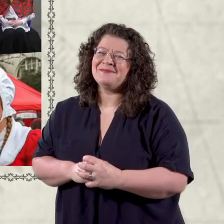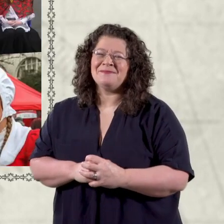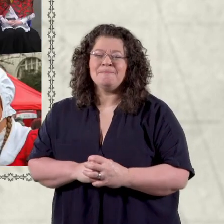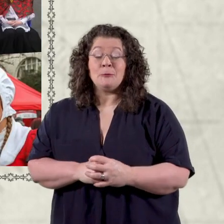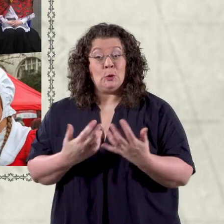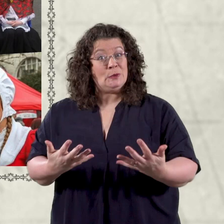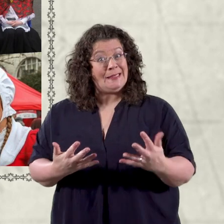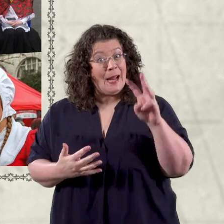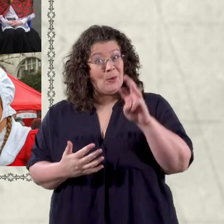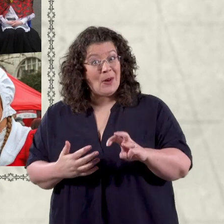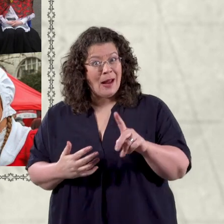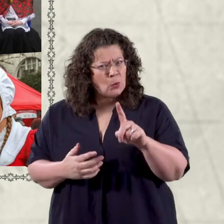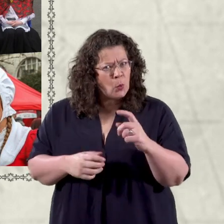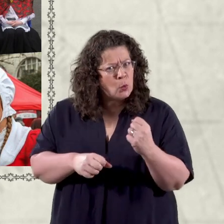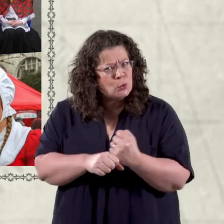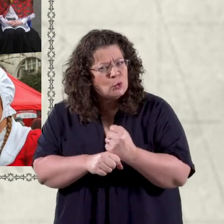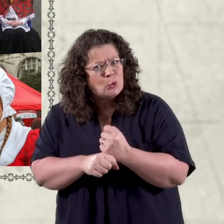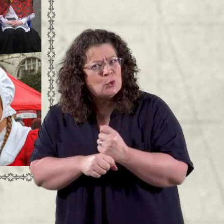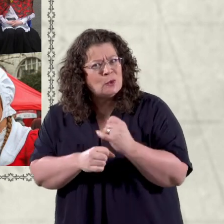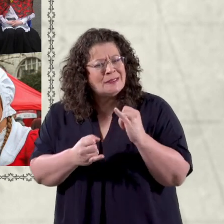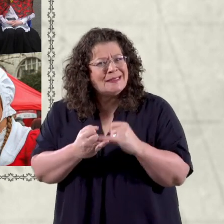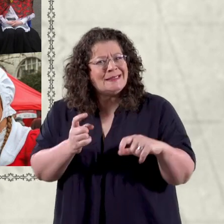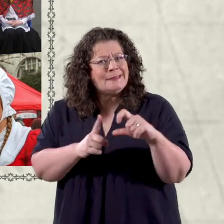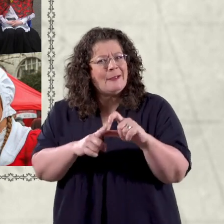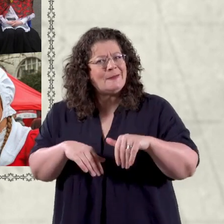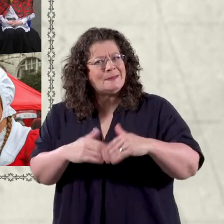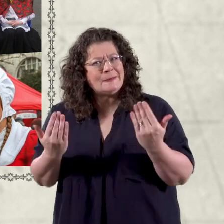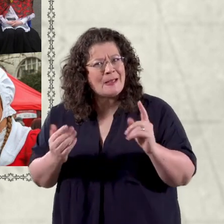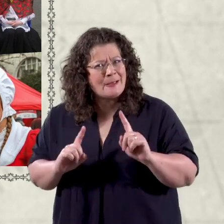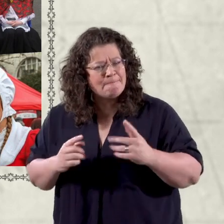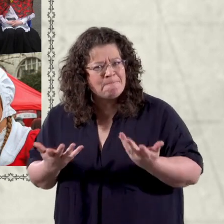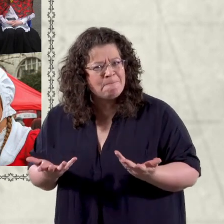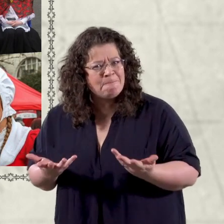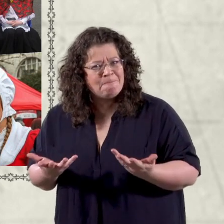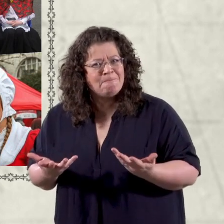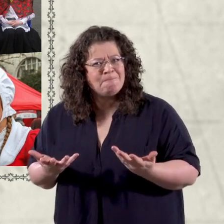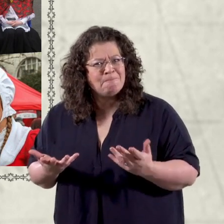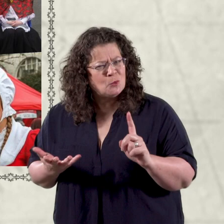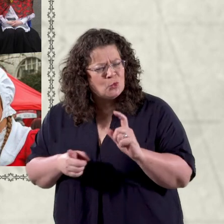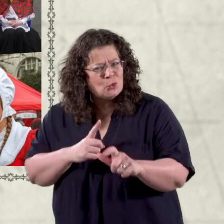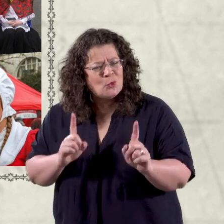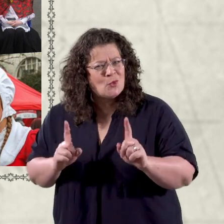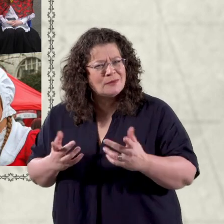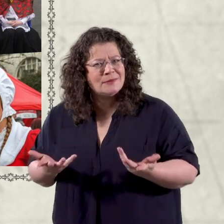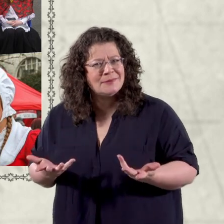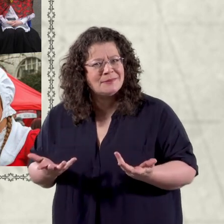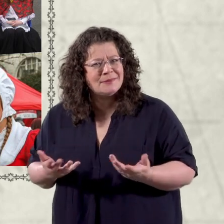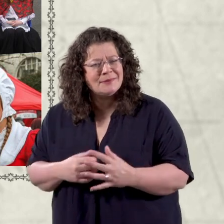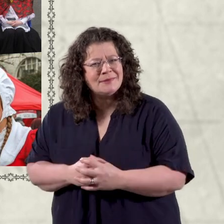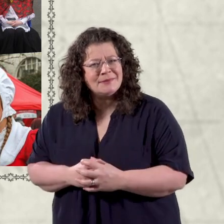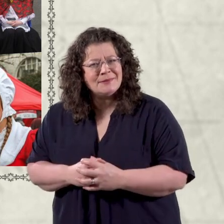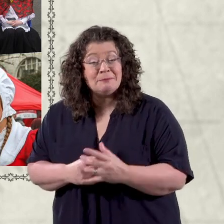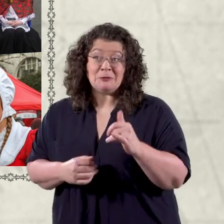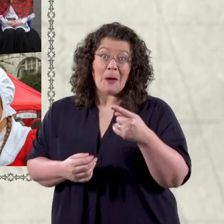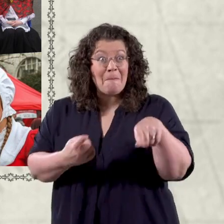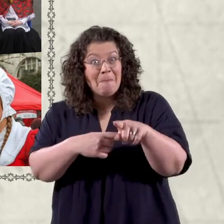And today in Wales, what do you do on Dydd Gwyl Dewi? Yes, St. David's Day.